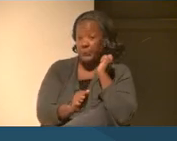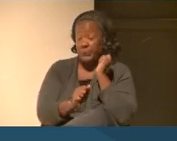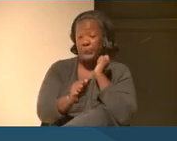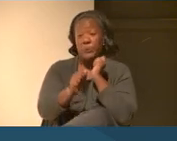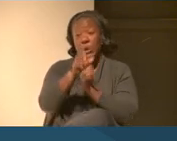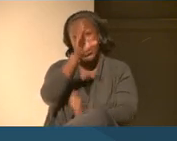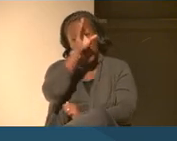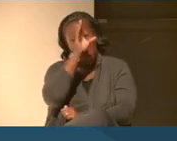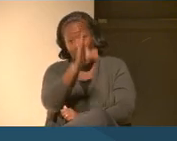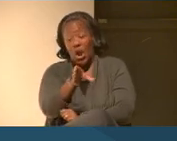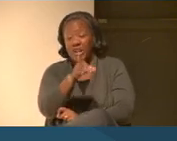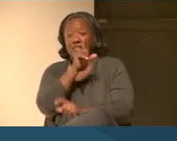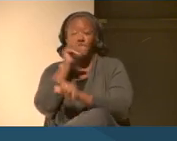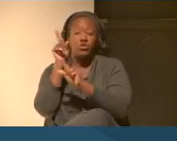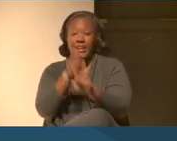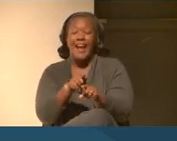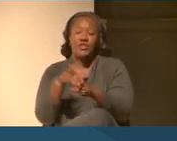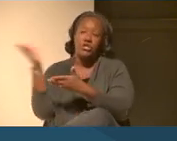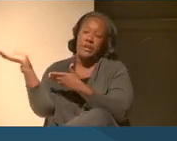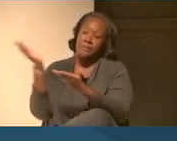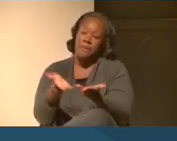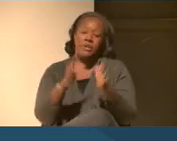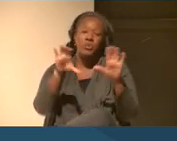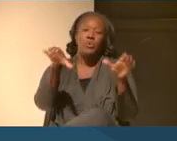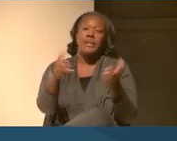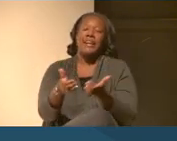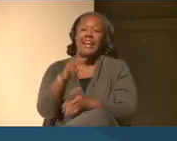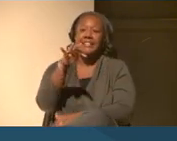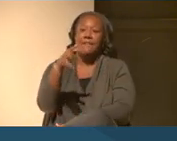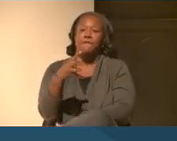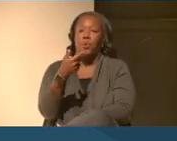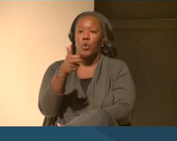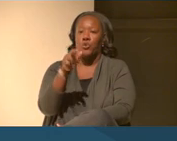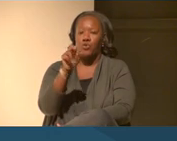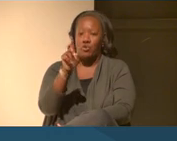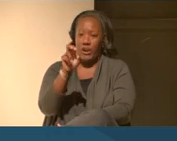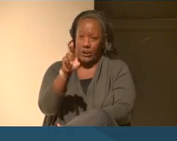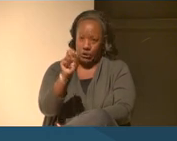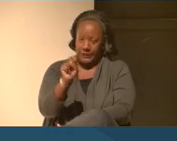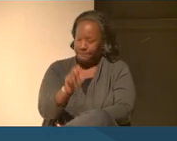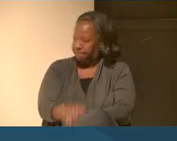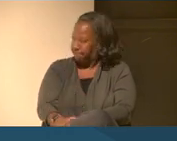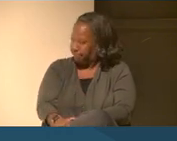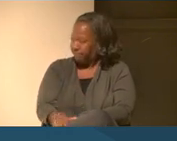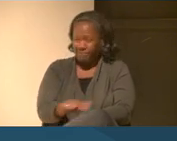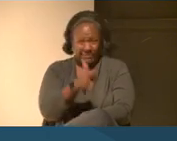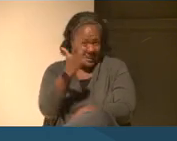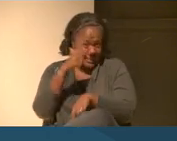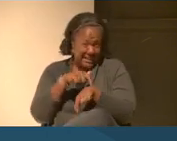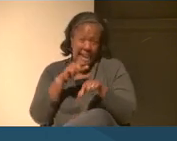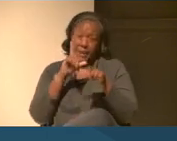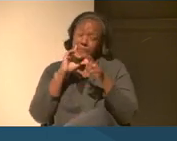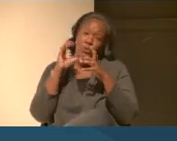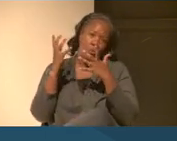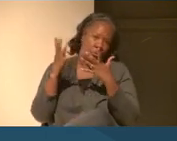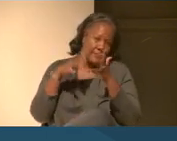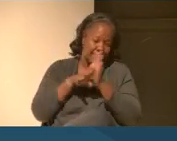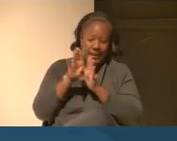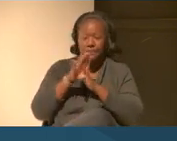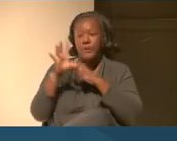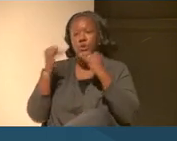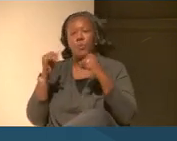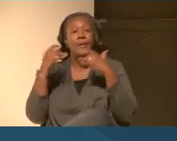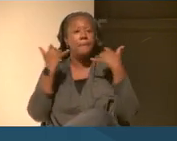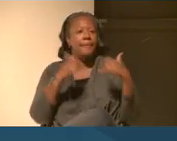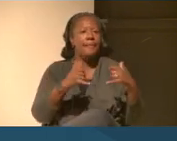honest reactions, bring it to a class of fourth graders. But we, you know, anytime you're developing something, you want to play test it as you're